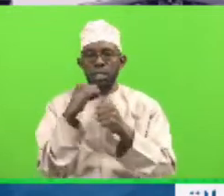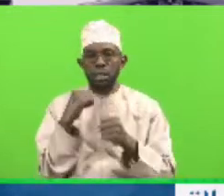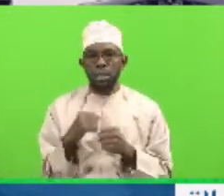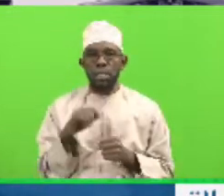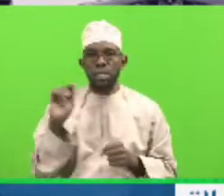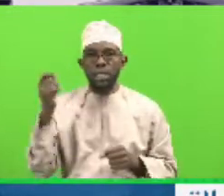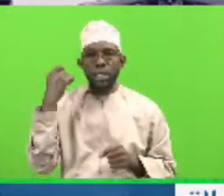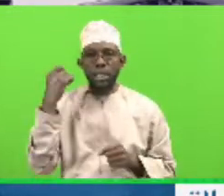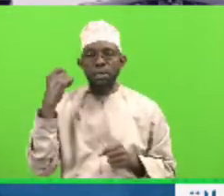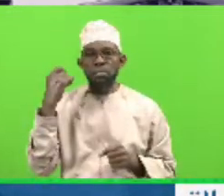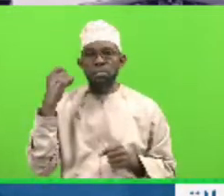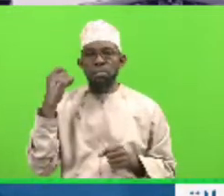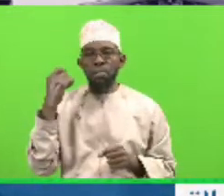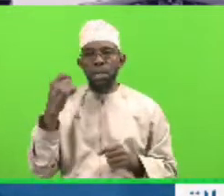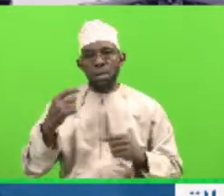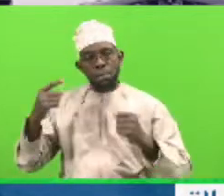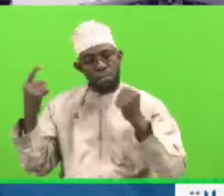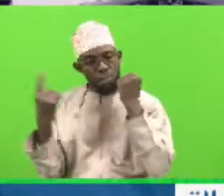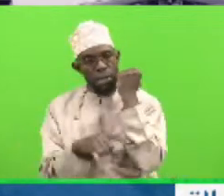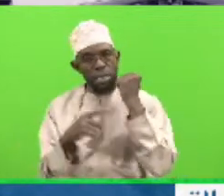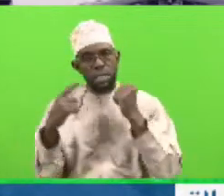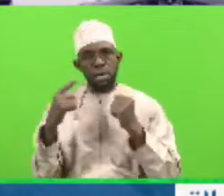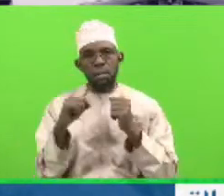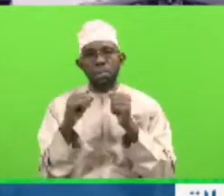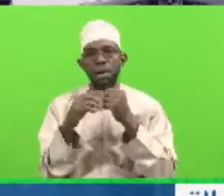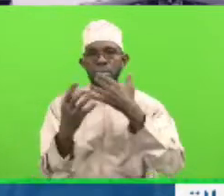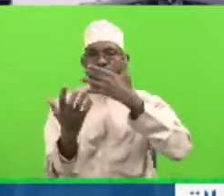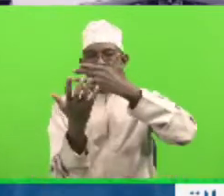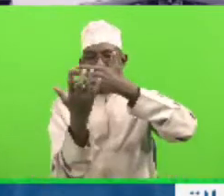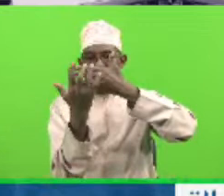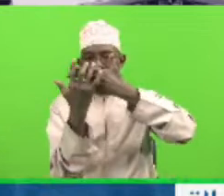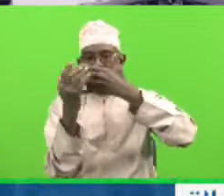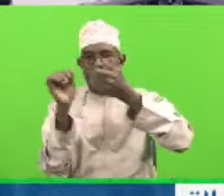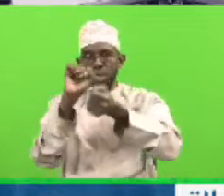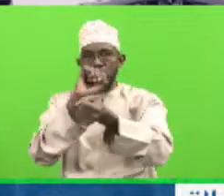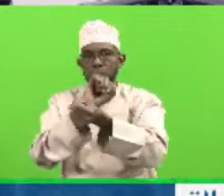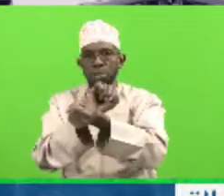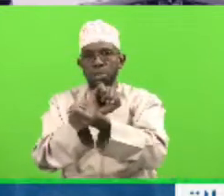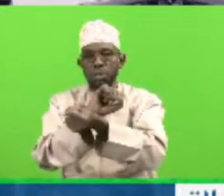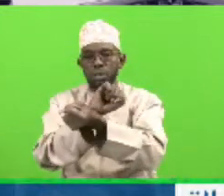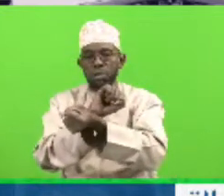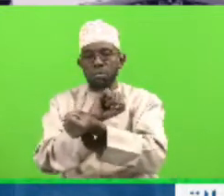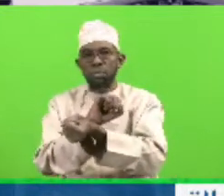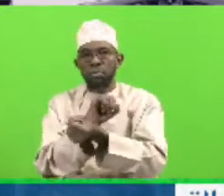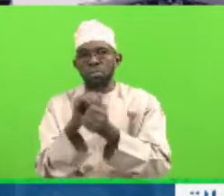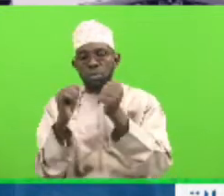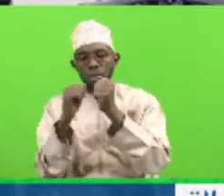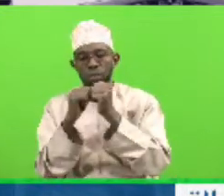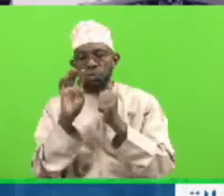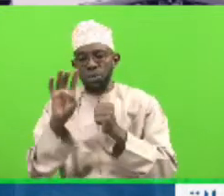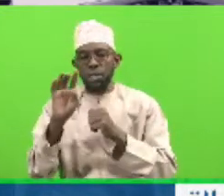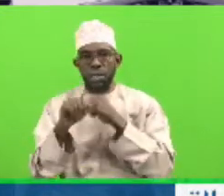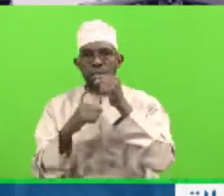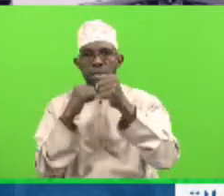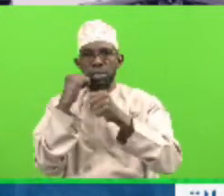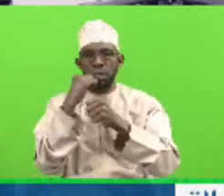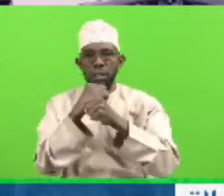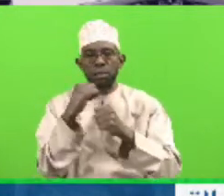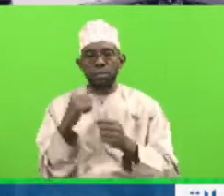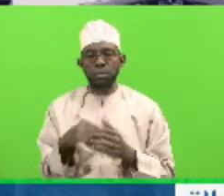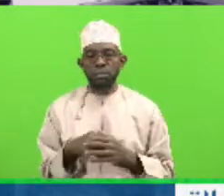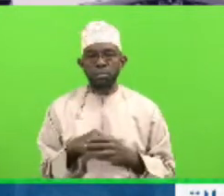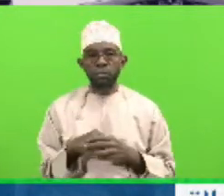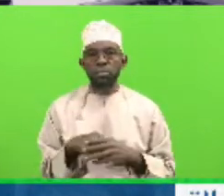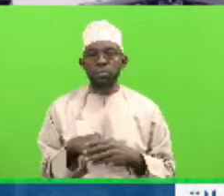In Kenya, it is punishable by a jail sentence of up to 14 years.